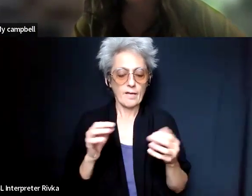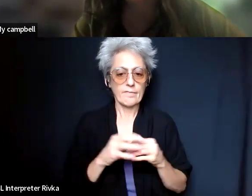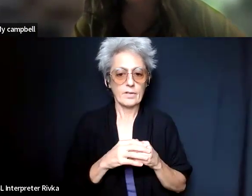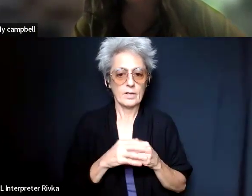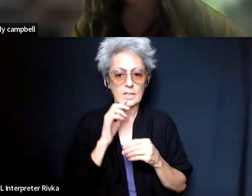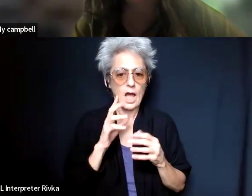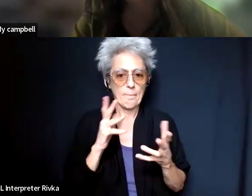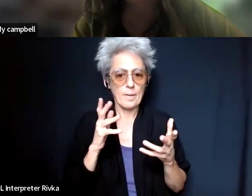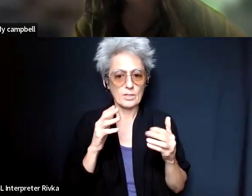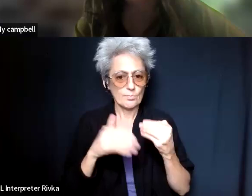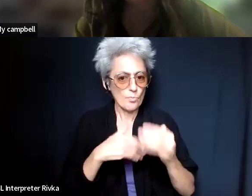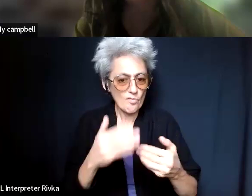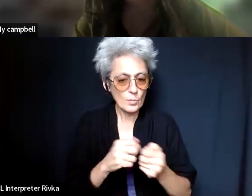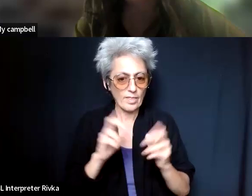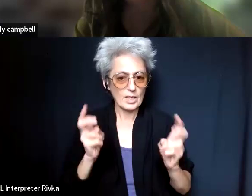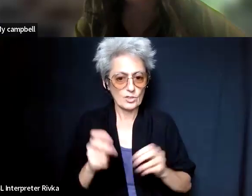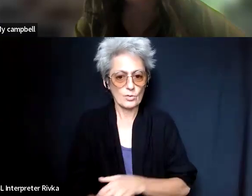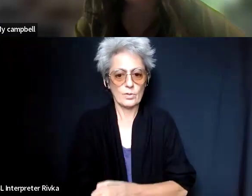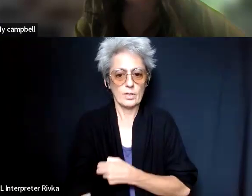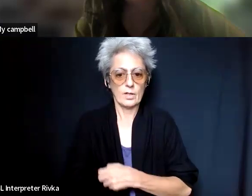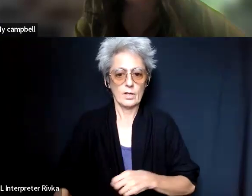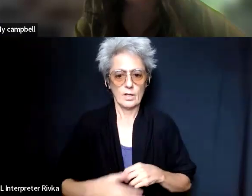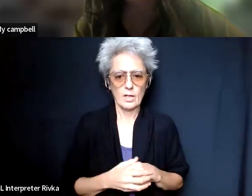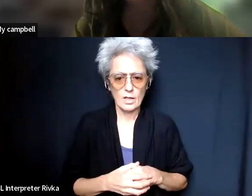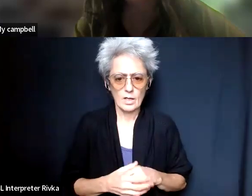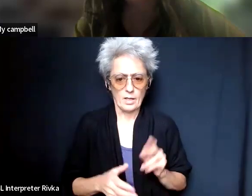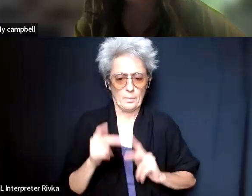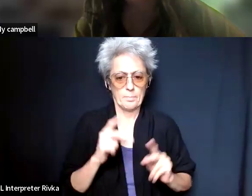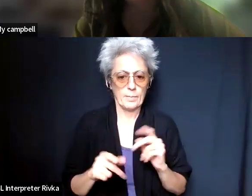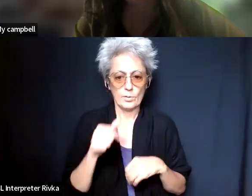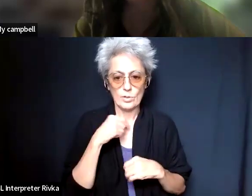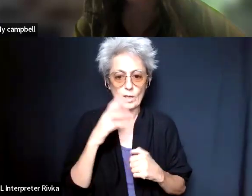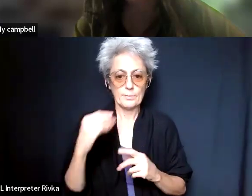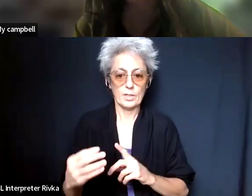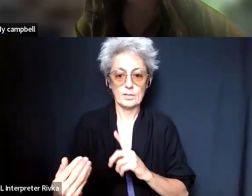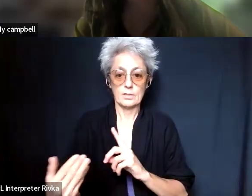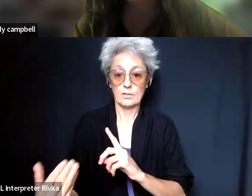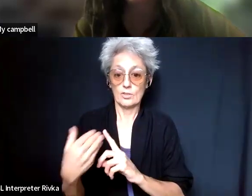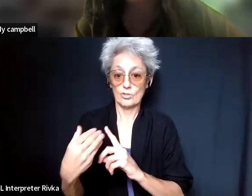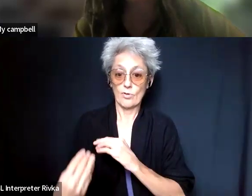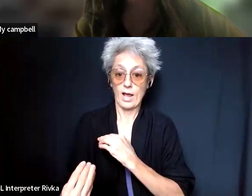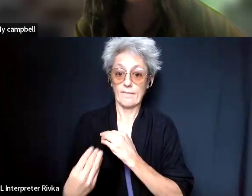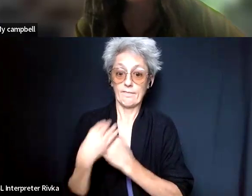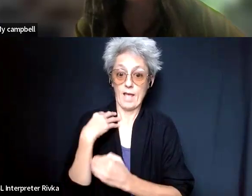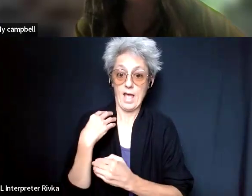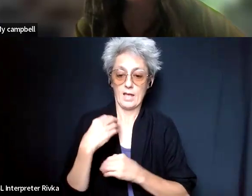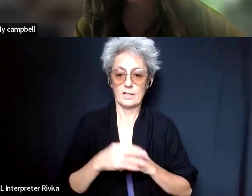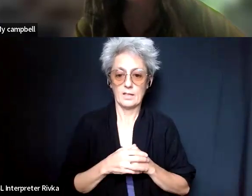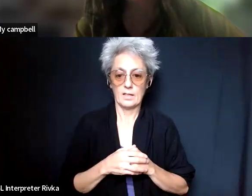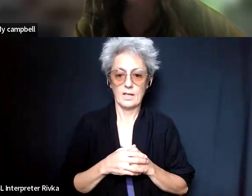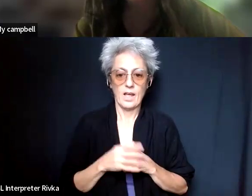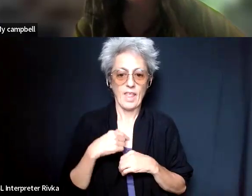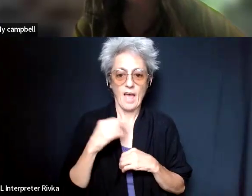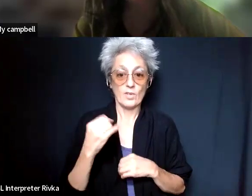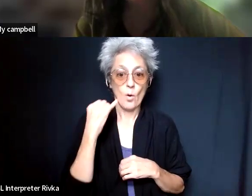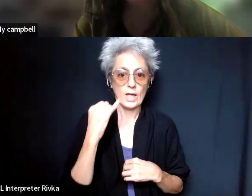on this issue because people that aren't directly affected by it have no idea that it's even a problem. And